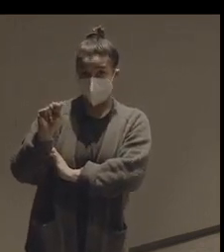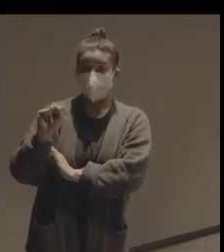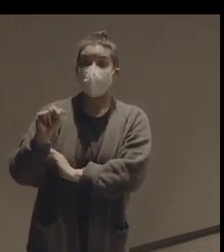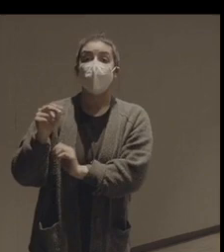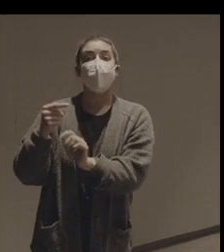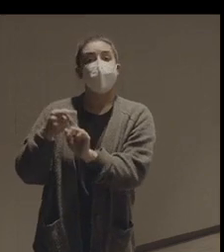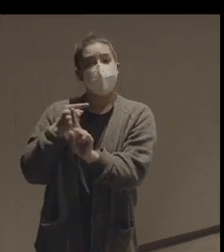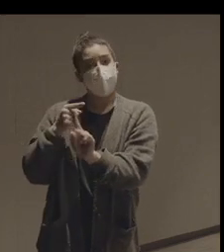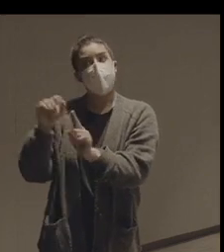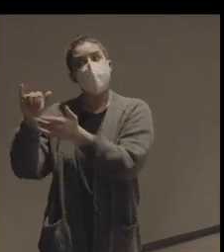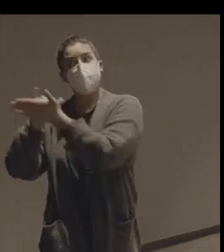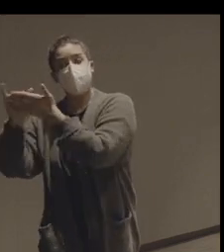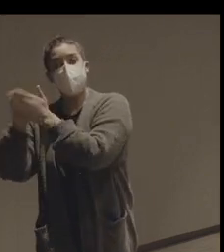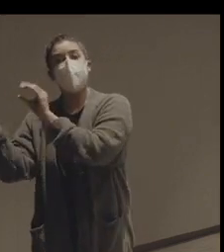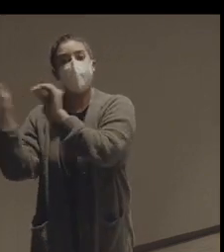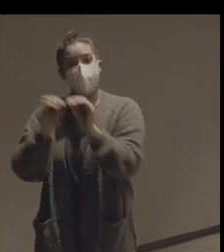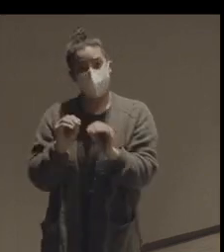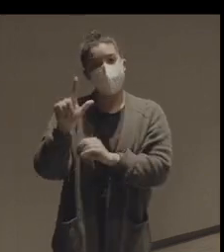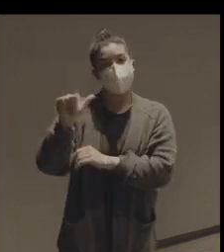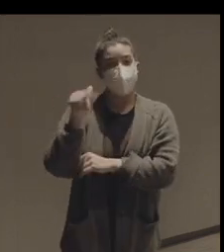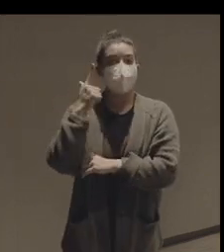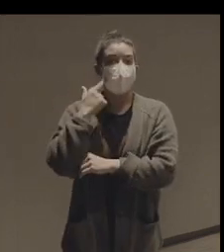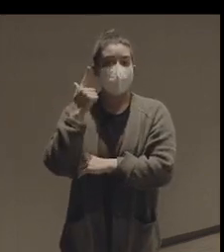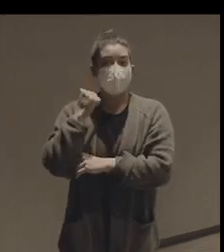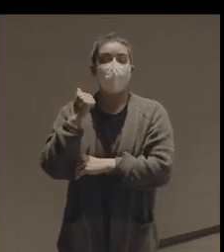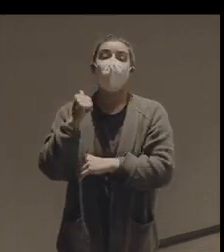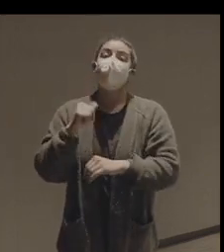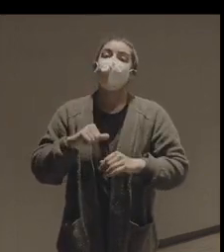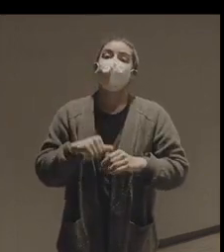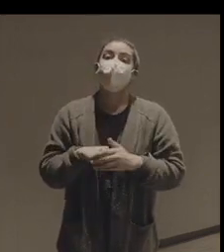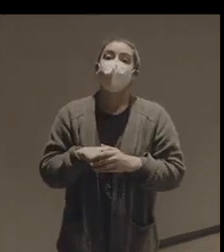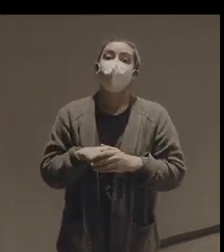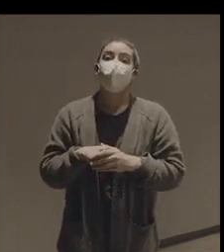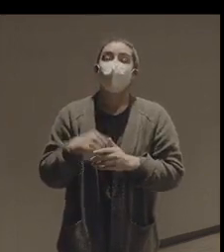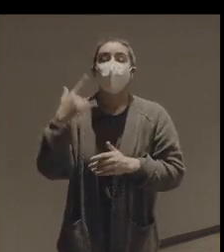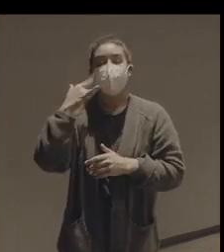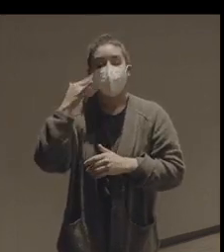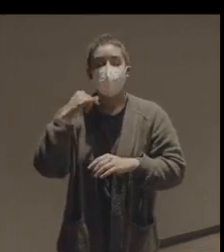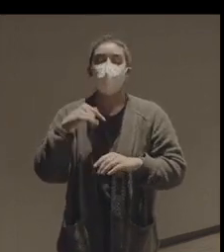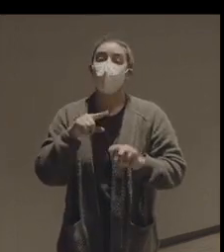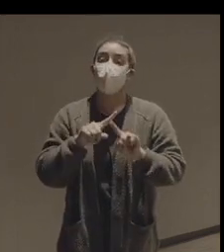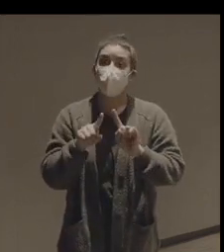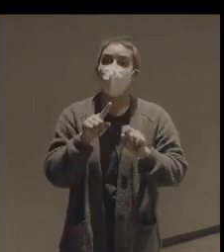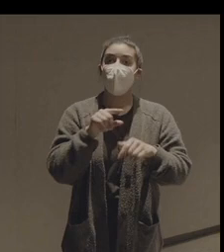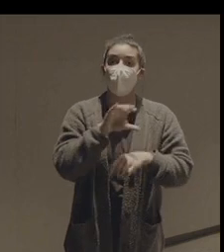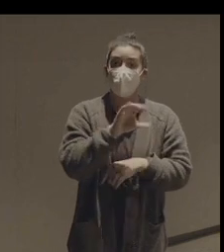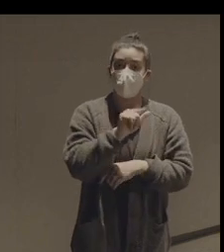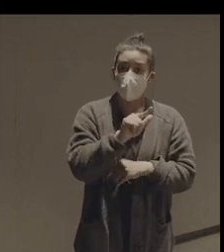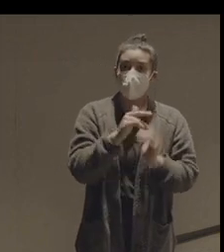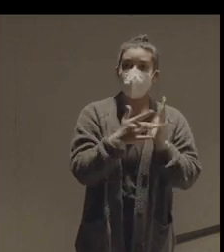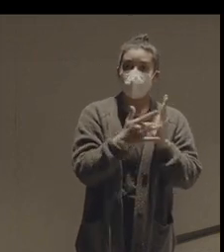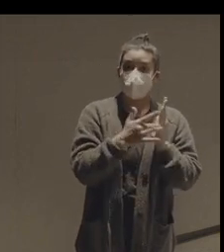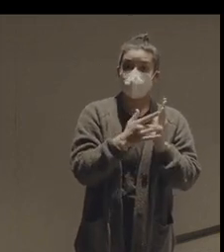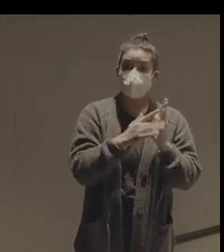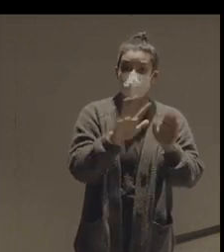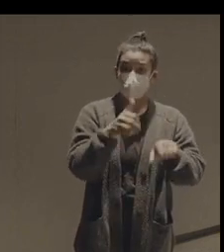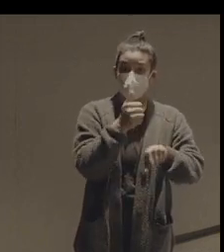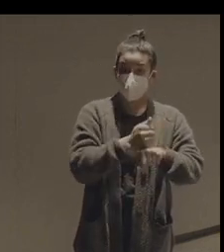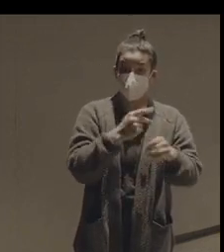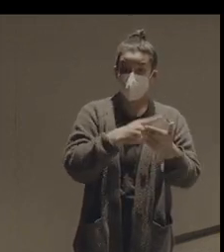technology program, and Caltech created its CIT, California Institute of Technology, residence program in